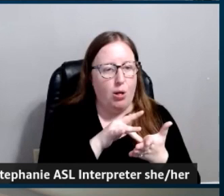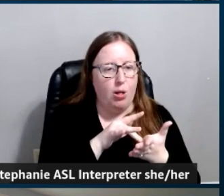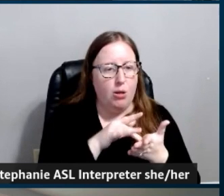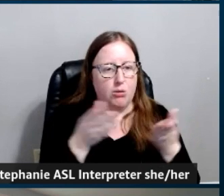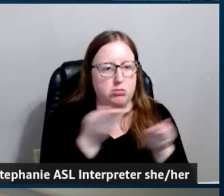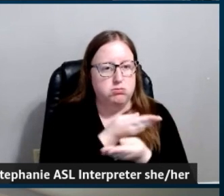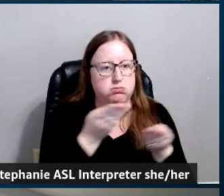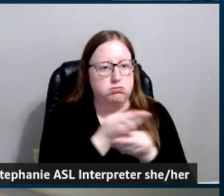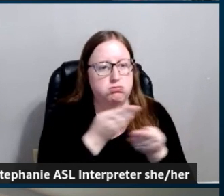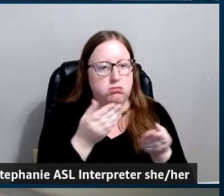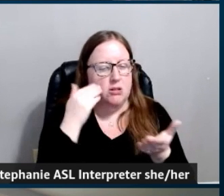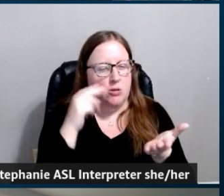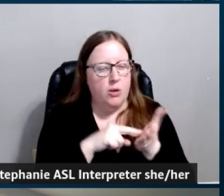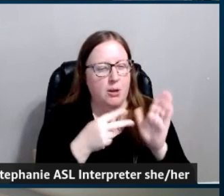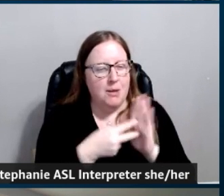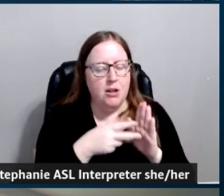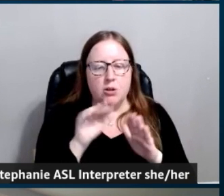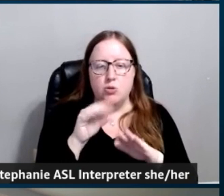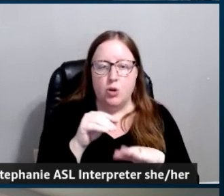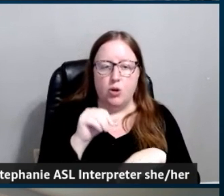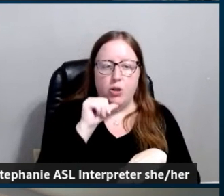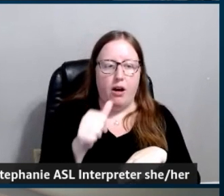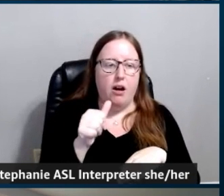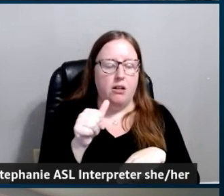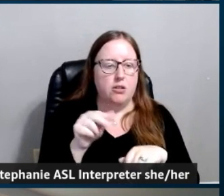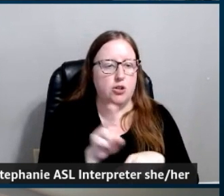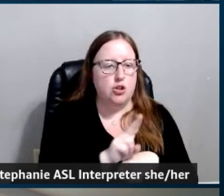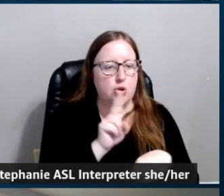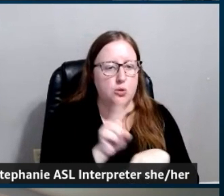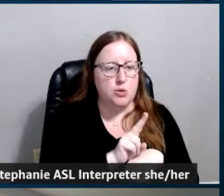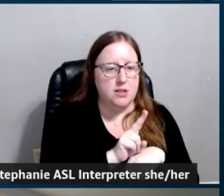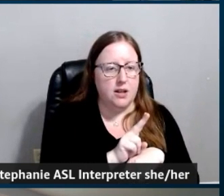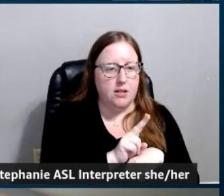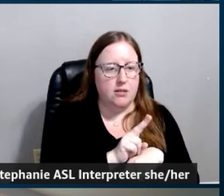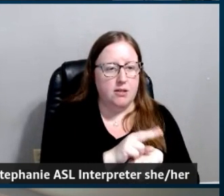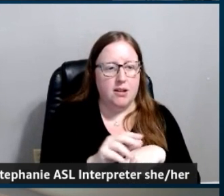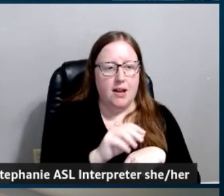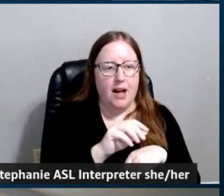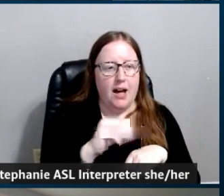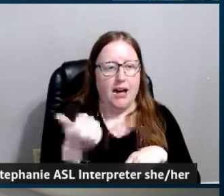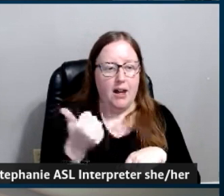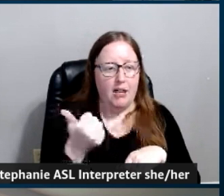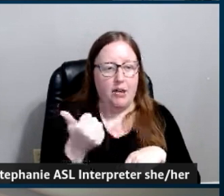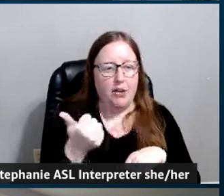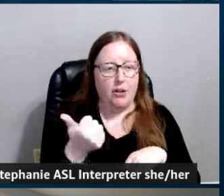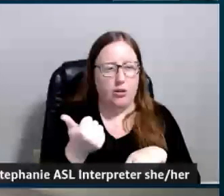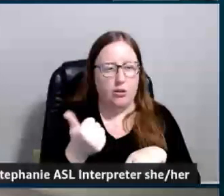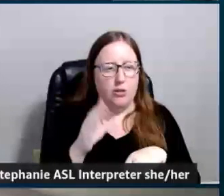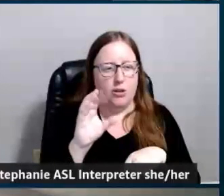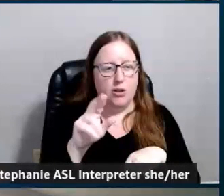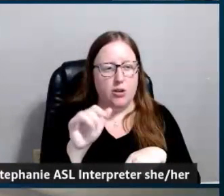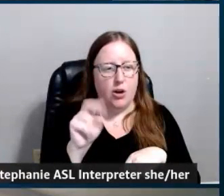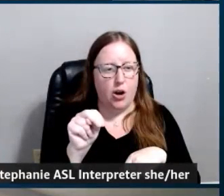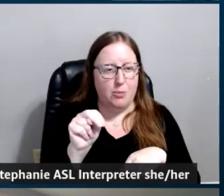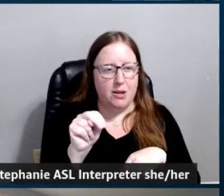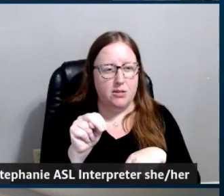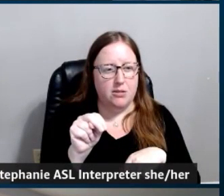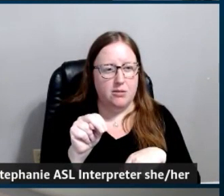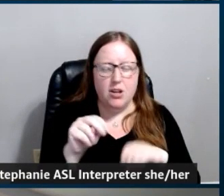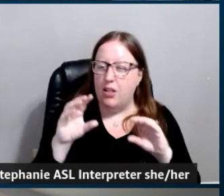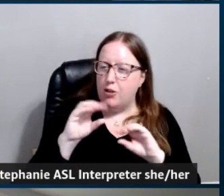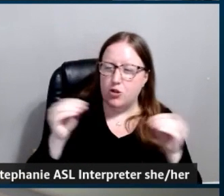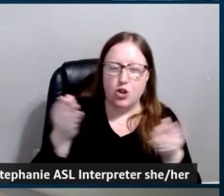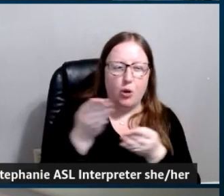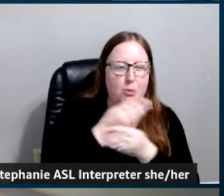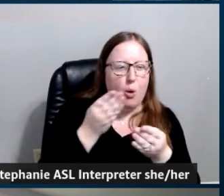intermediates, right? So you're not going through another sort of carbon. Yeah, there's no like broker